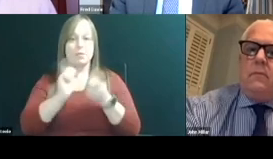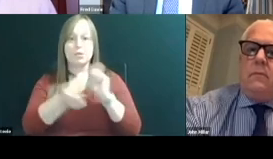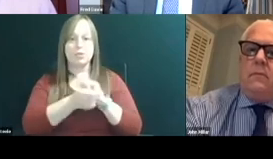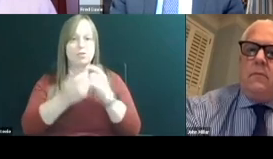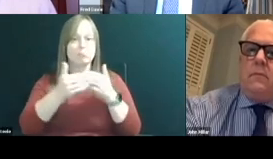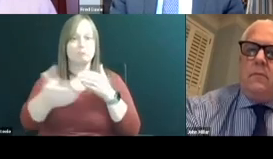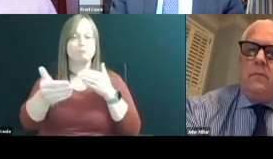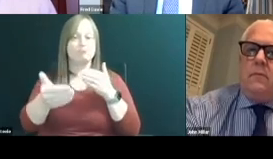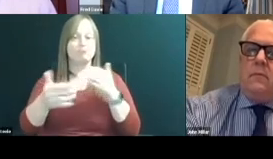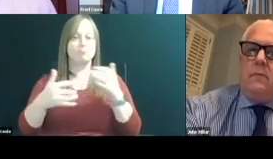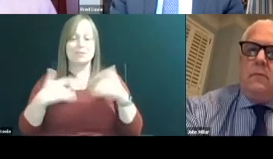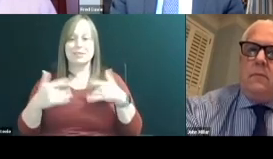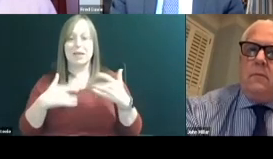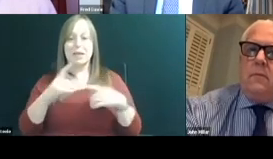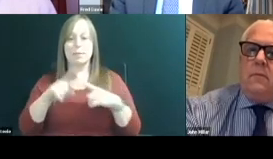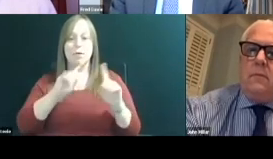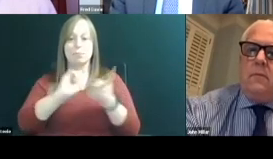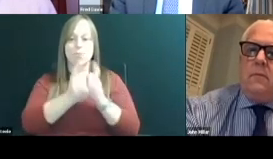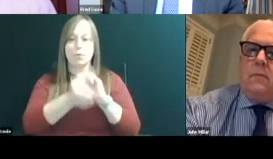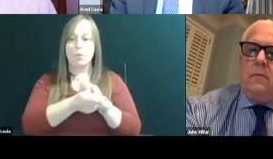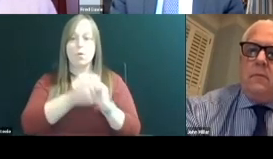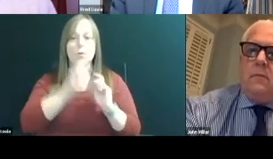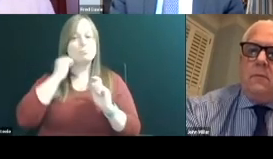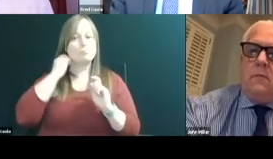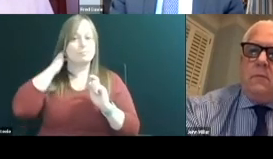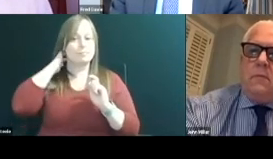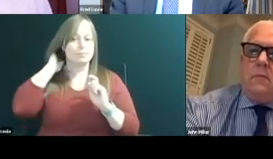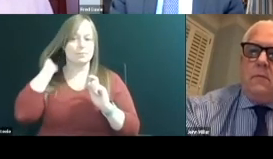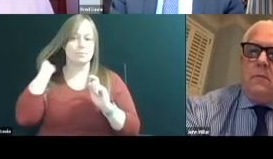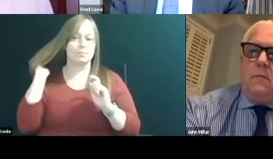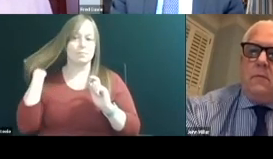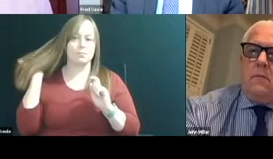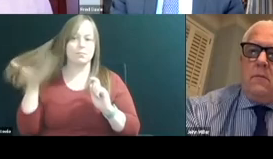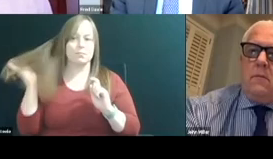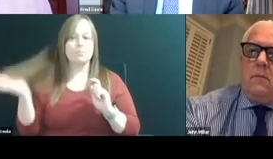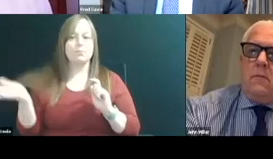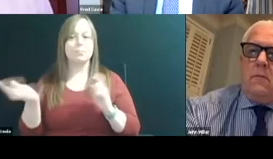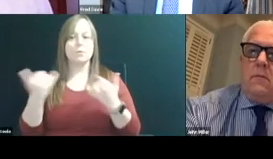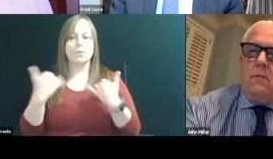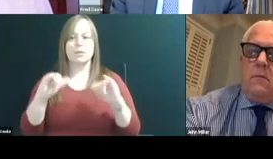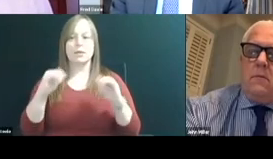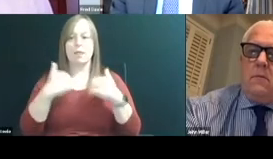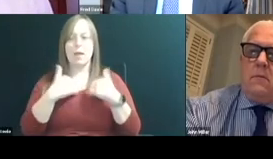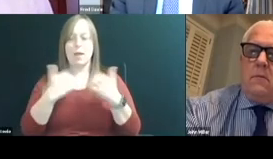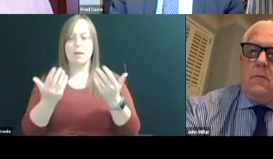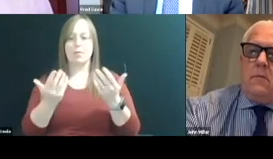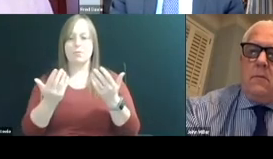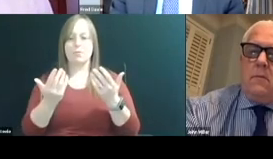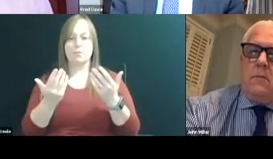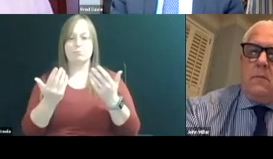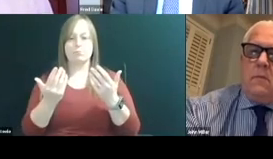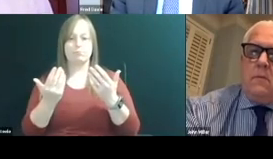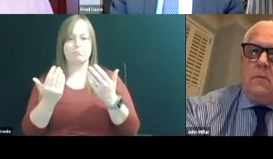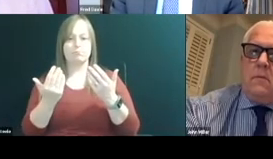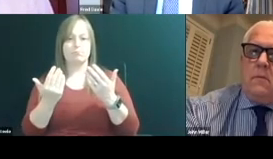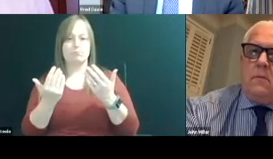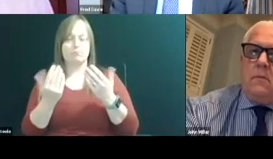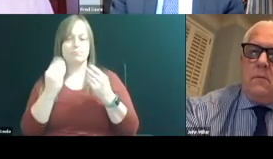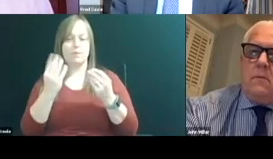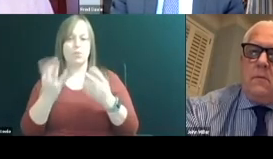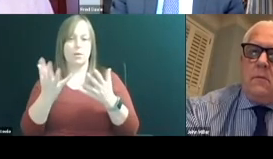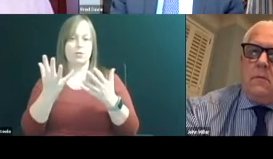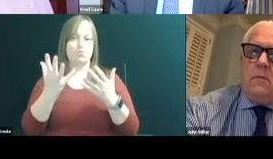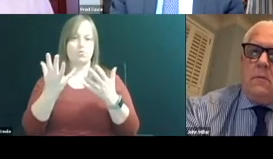changes, excited about the reform that we still have, on the table.